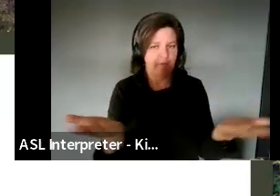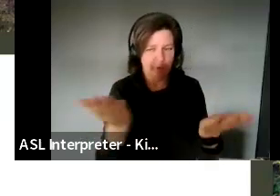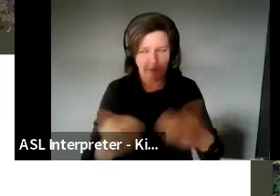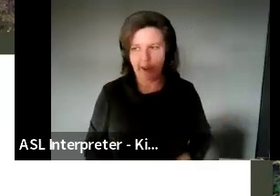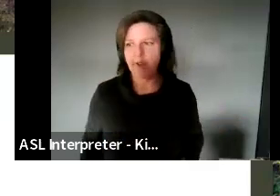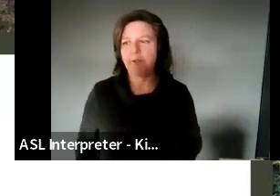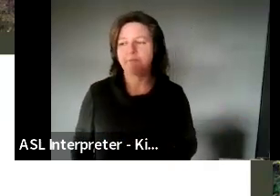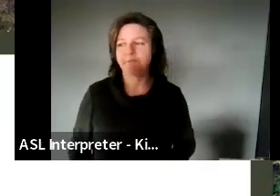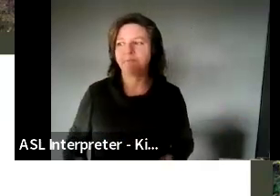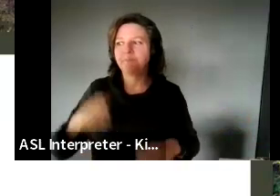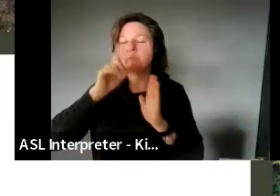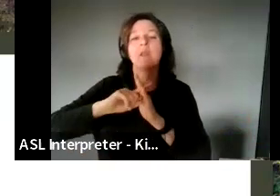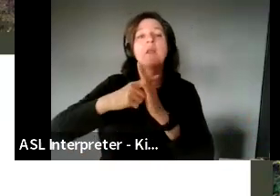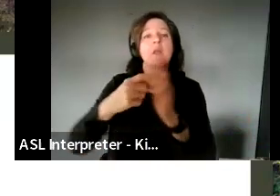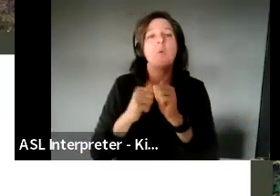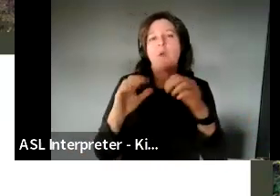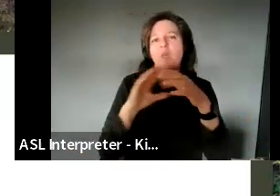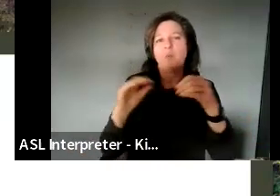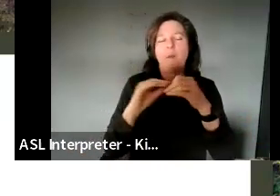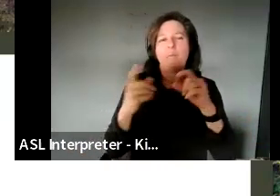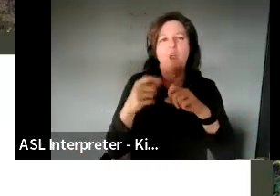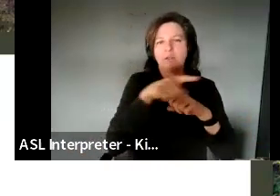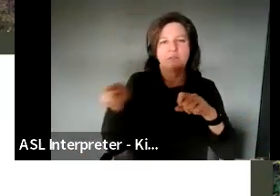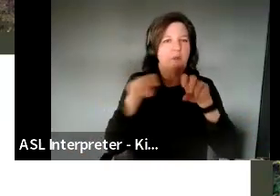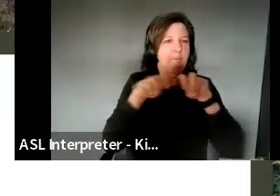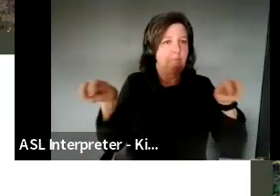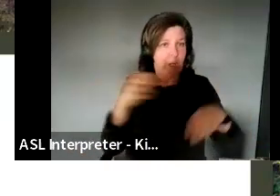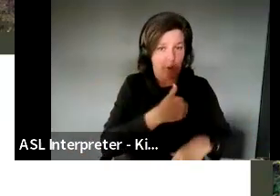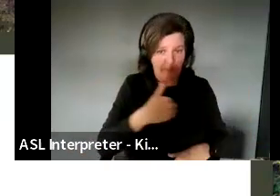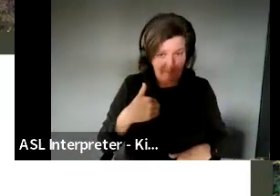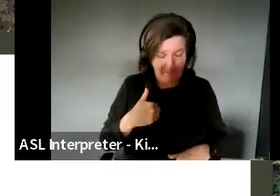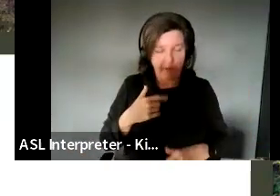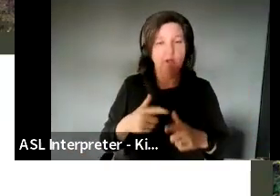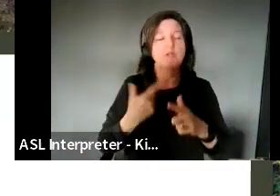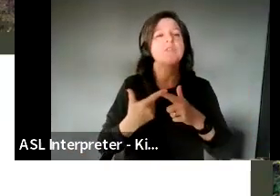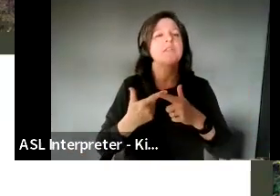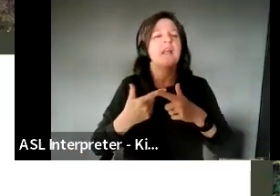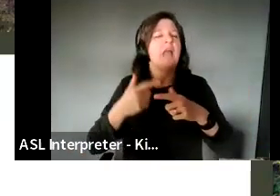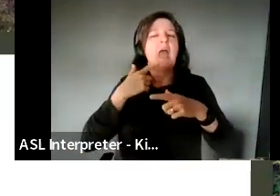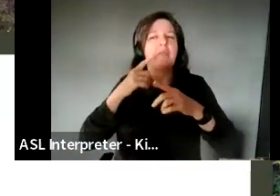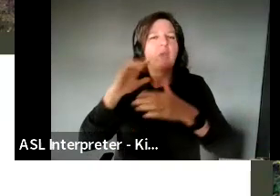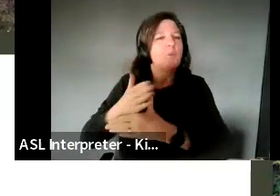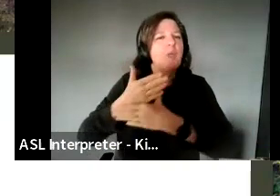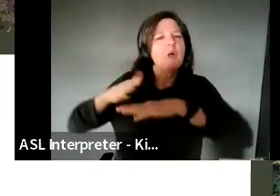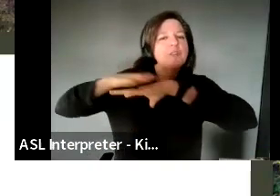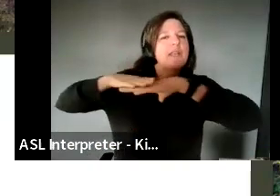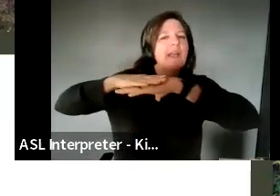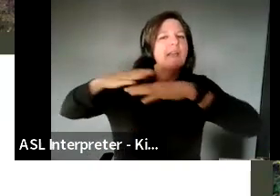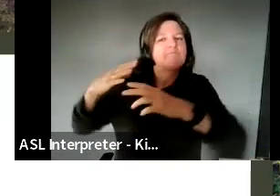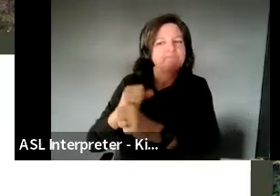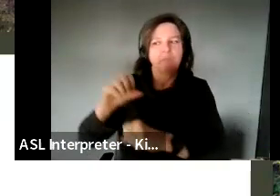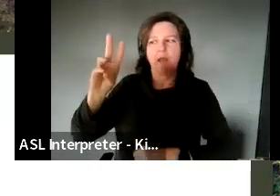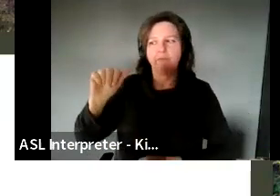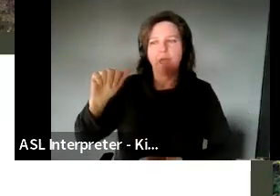So we're going to start with some remarks from our panel members, and then we'll share an overview of the WalkCares Fund. We will also have